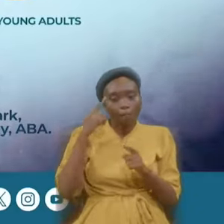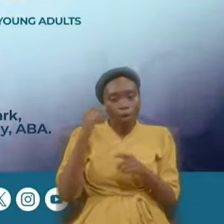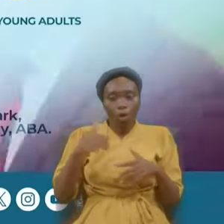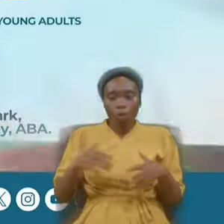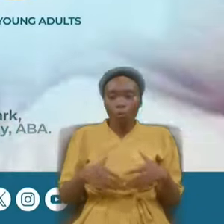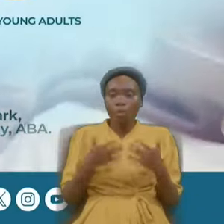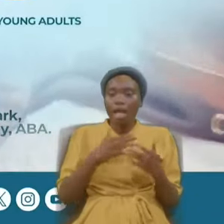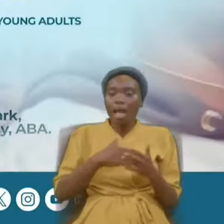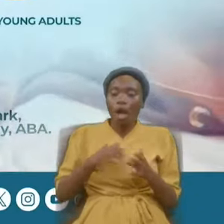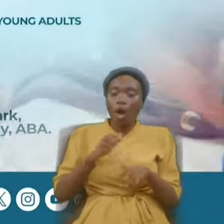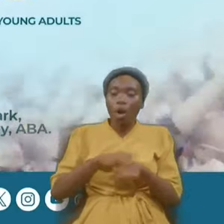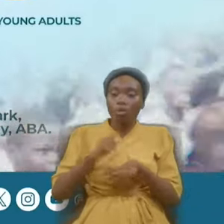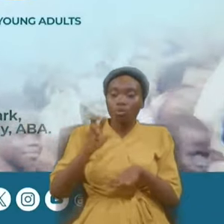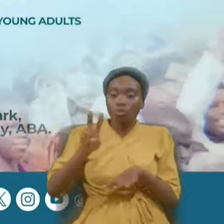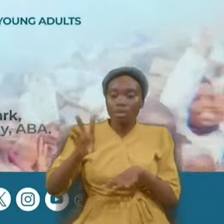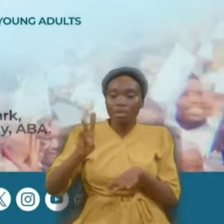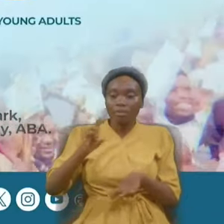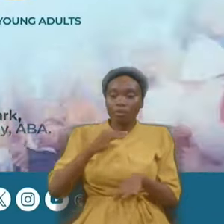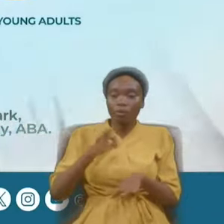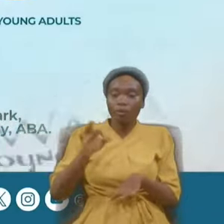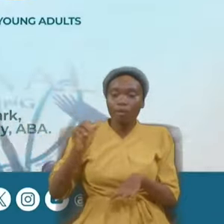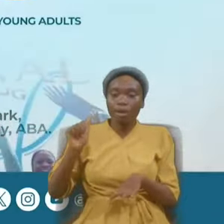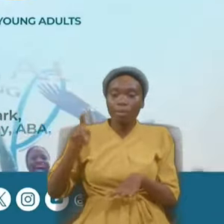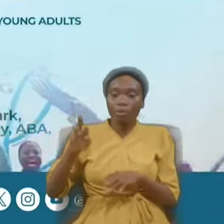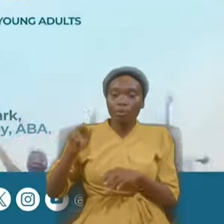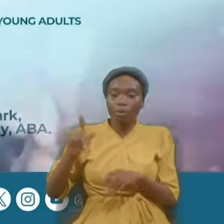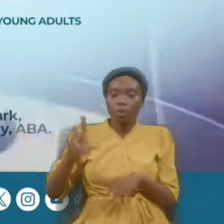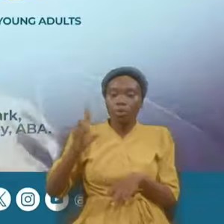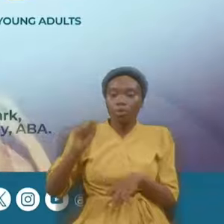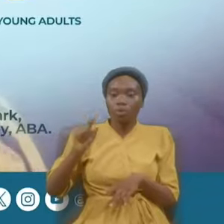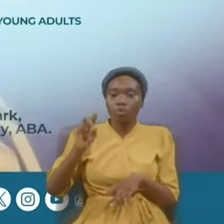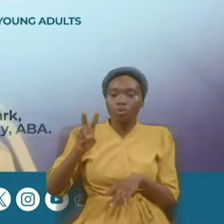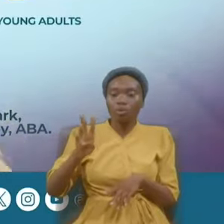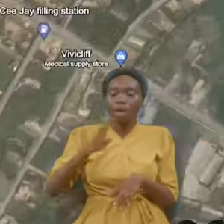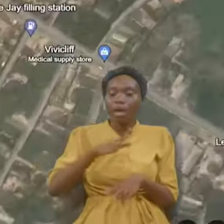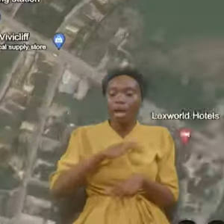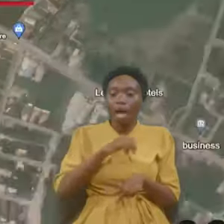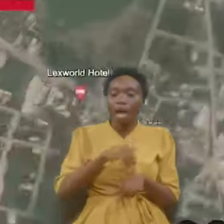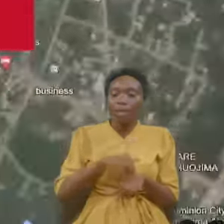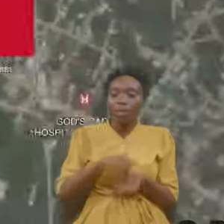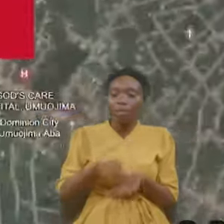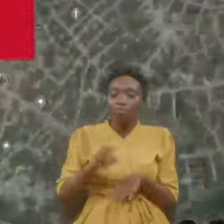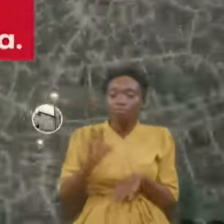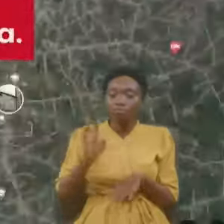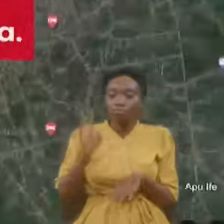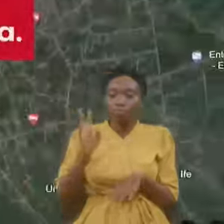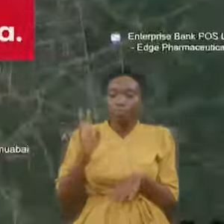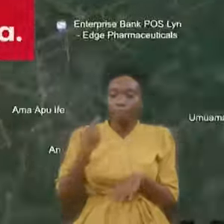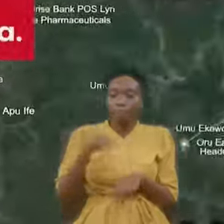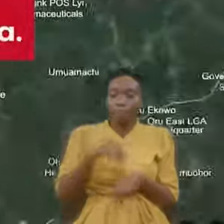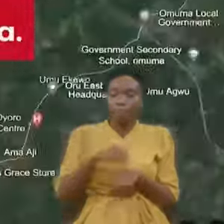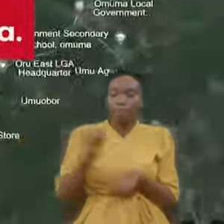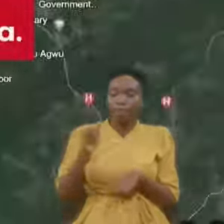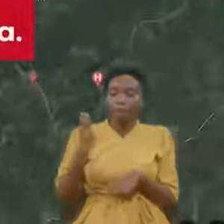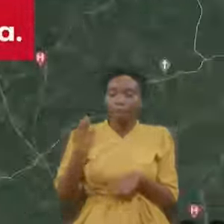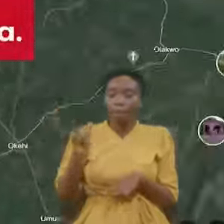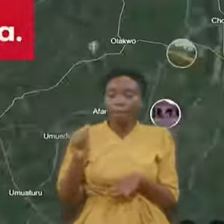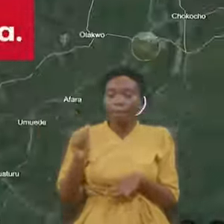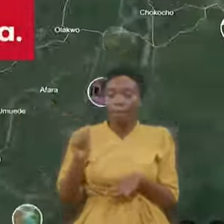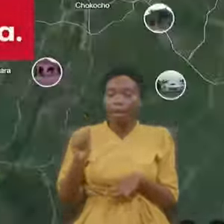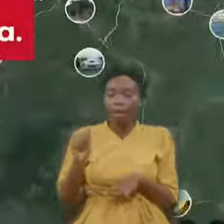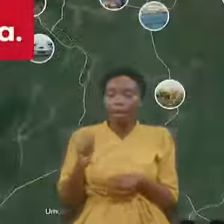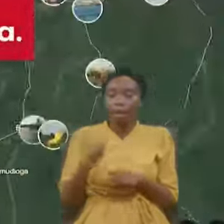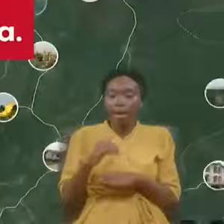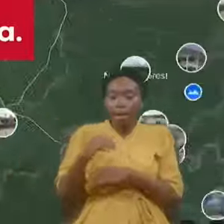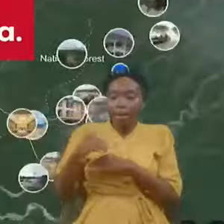Youths on the 27th of April 2024 at 0600 hours GMT at Aba Mega Mall